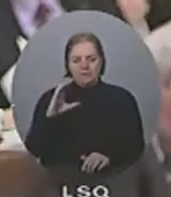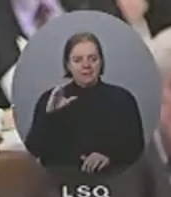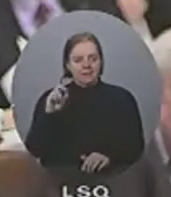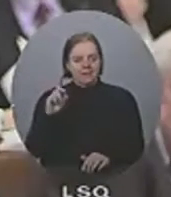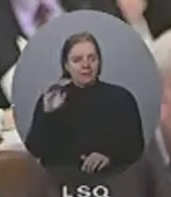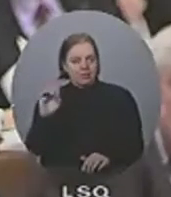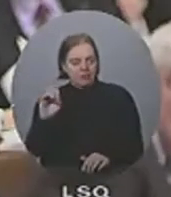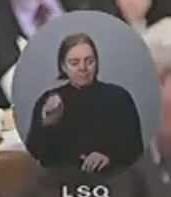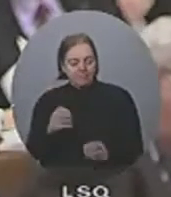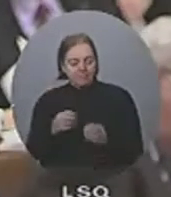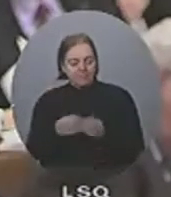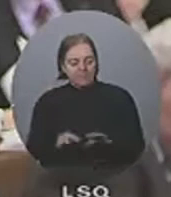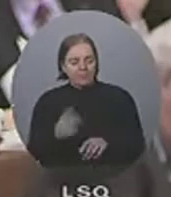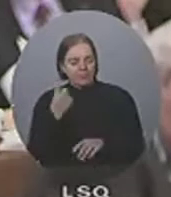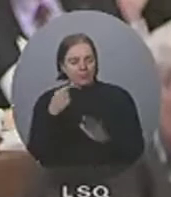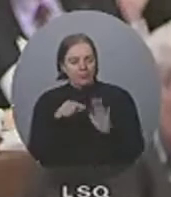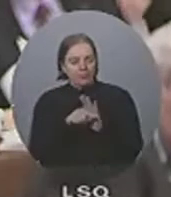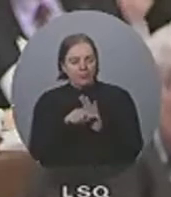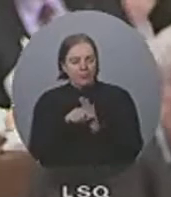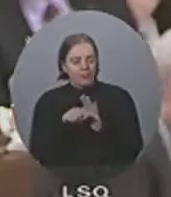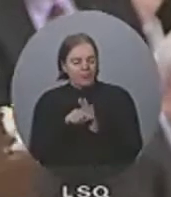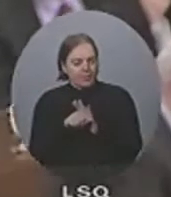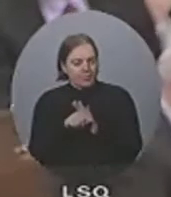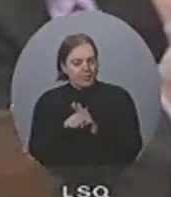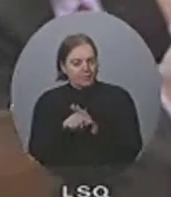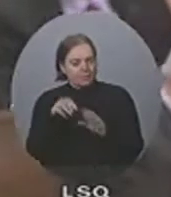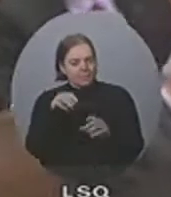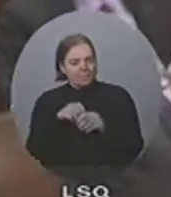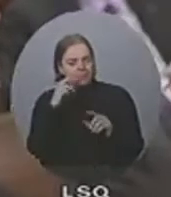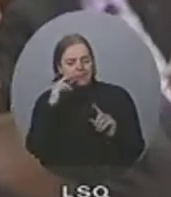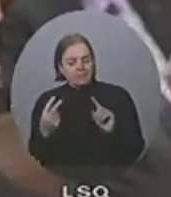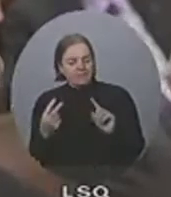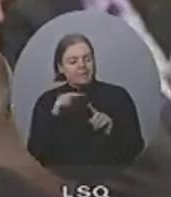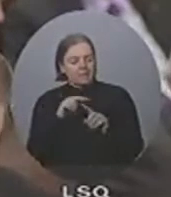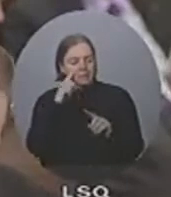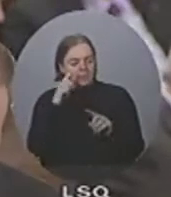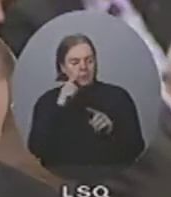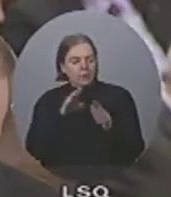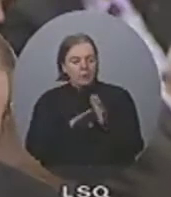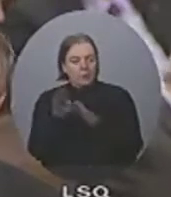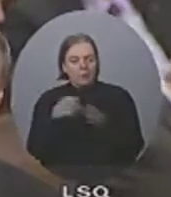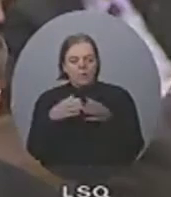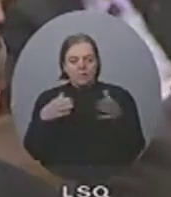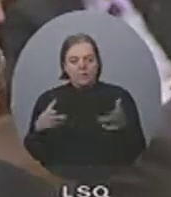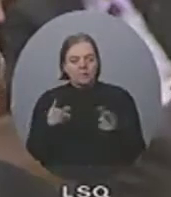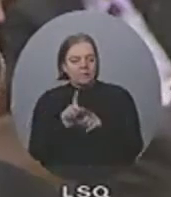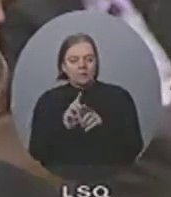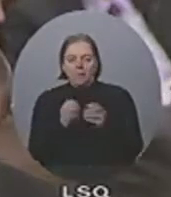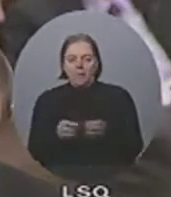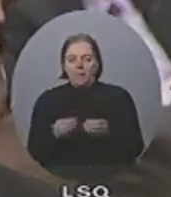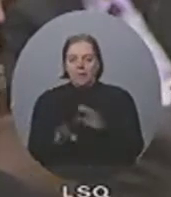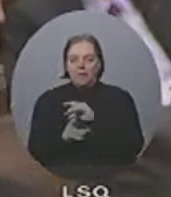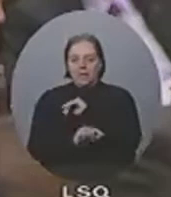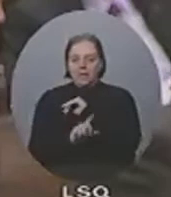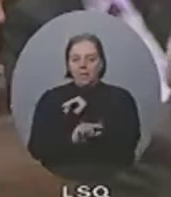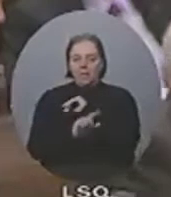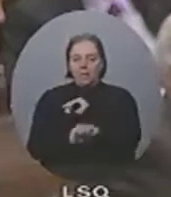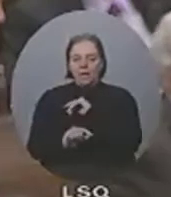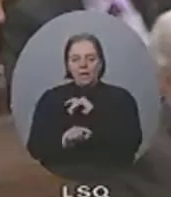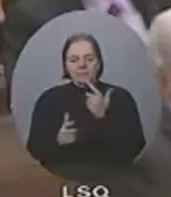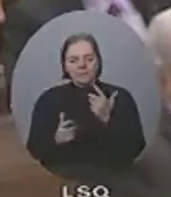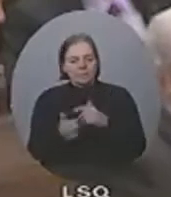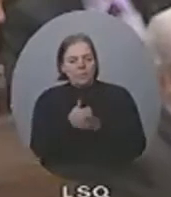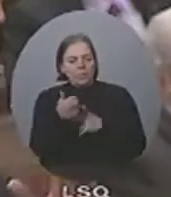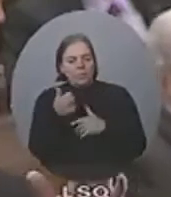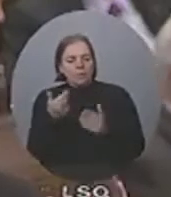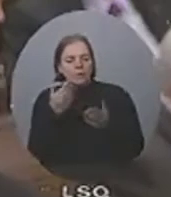72,000 full-time jobs last month. Canadians have plummeting wages. How much more evidence does it take for this government to act? How much more evidence